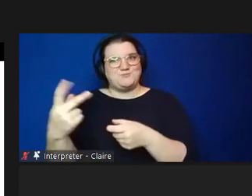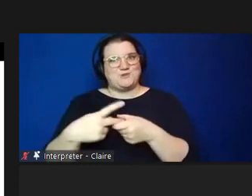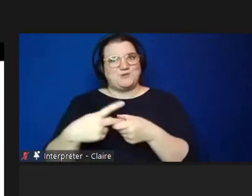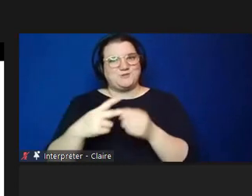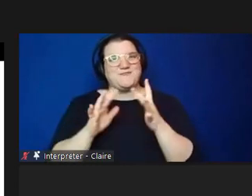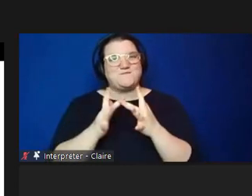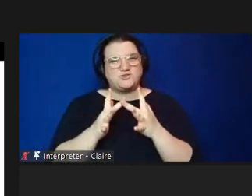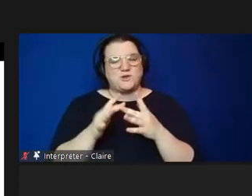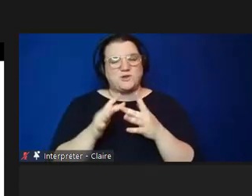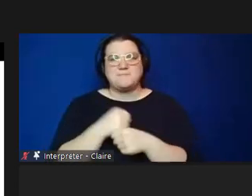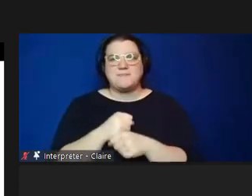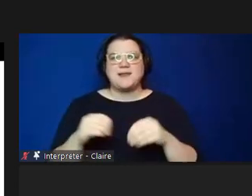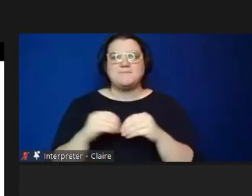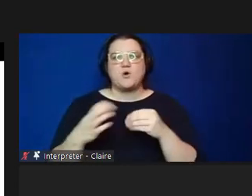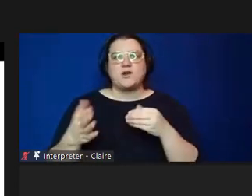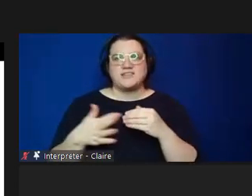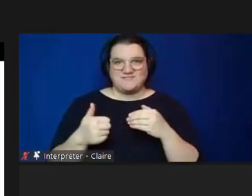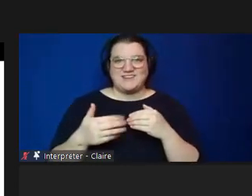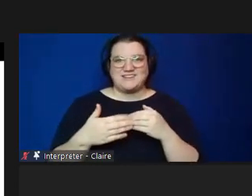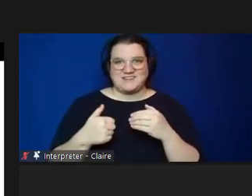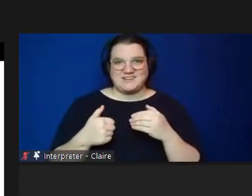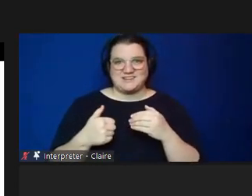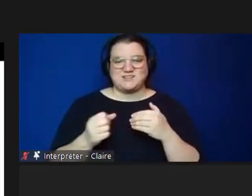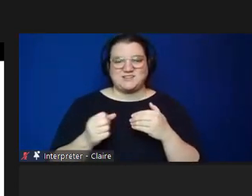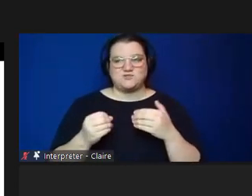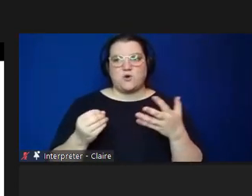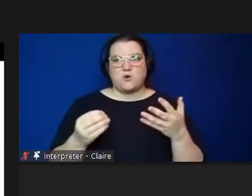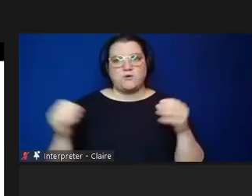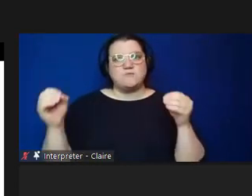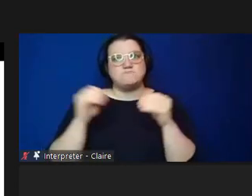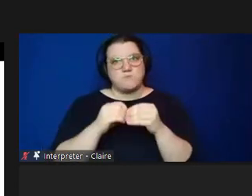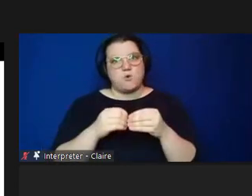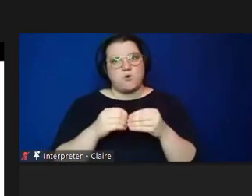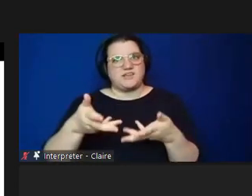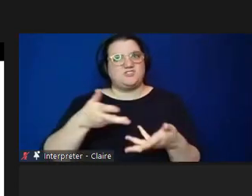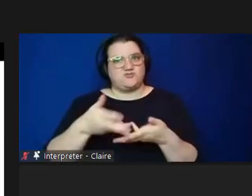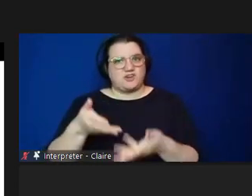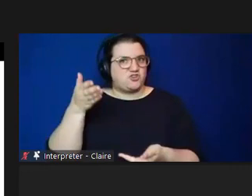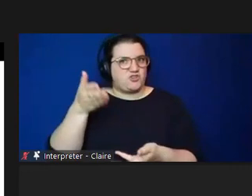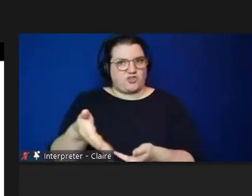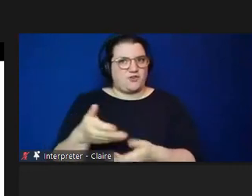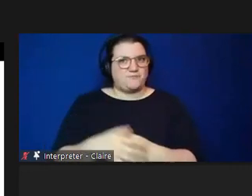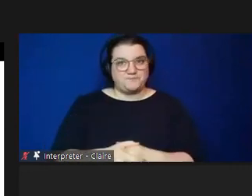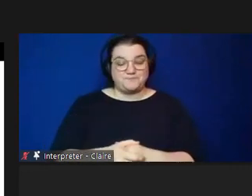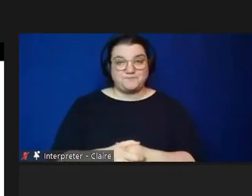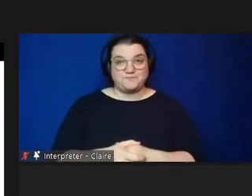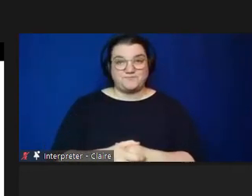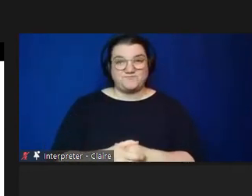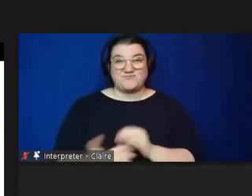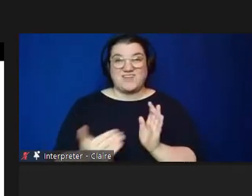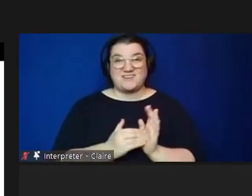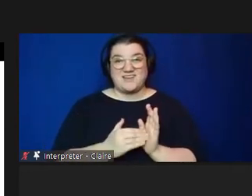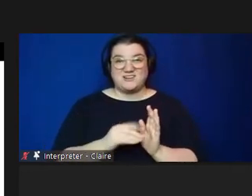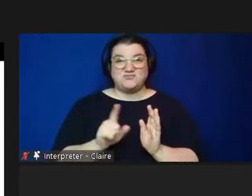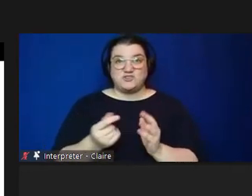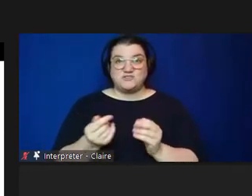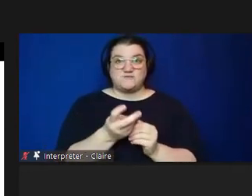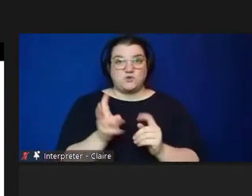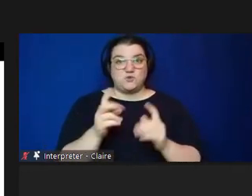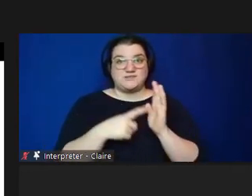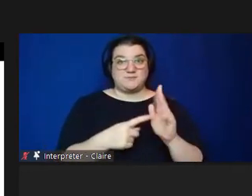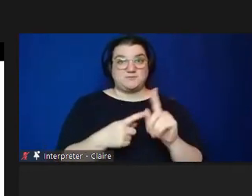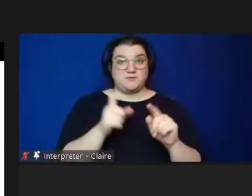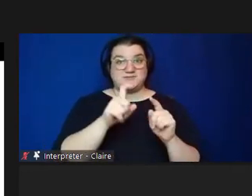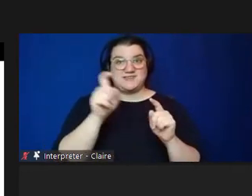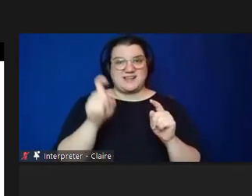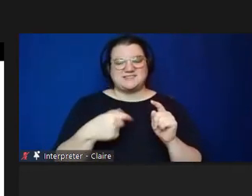convenient. So there was some greater interaction there. So again, these are just a few examples from Texas. I'm sure these